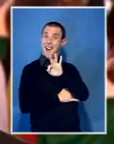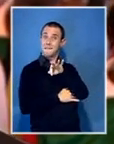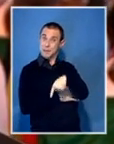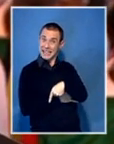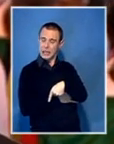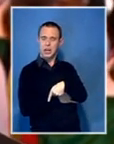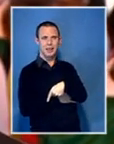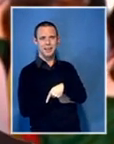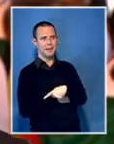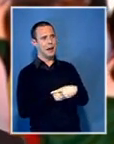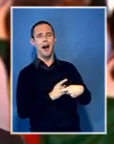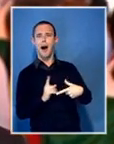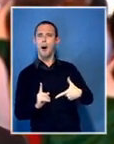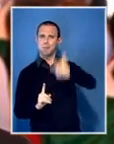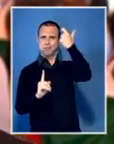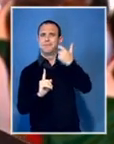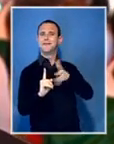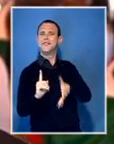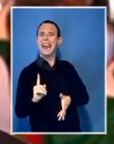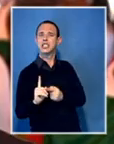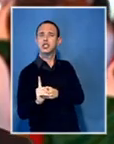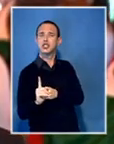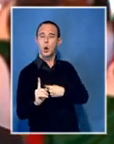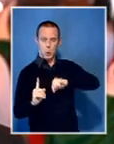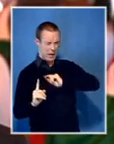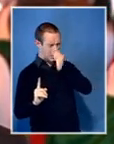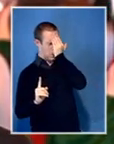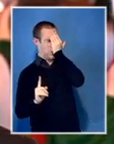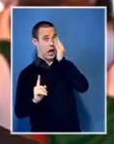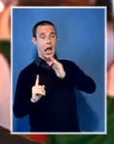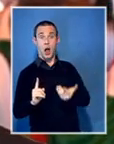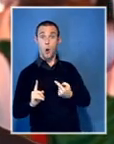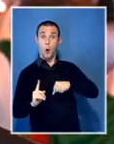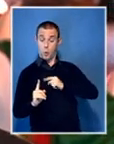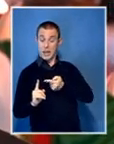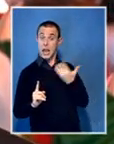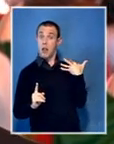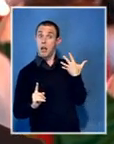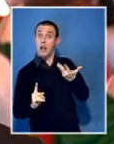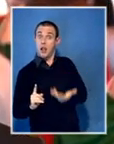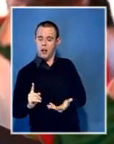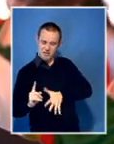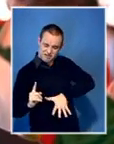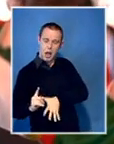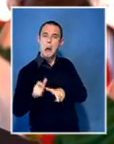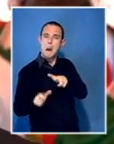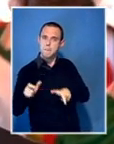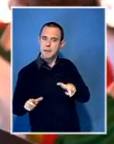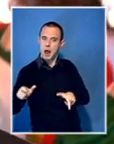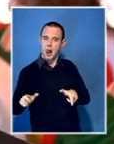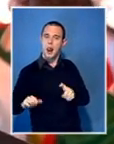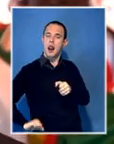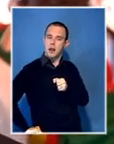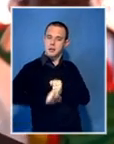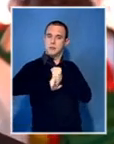But that should not make us abandon hope, because we know where we come from. We come from the People's War here, which cost us more